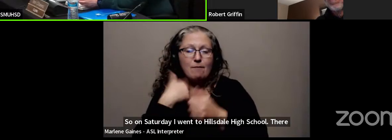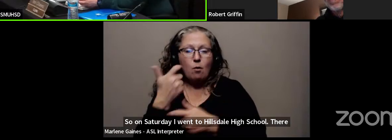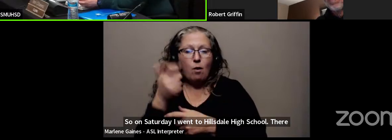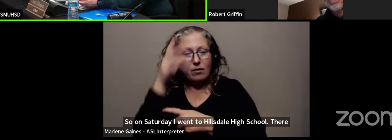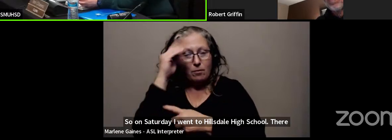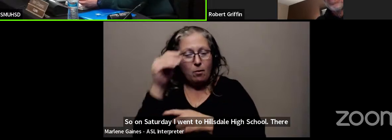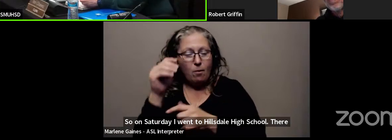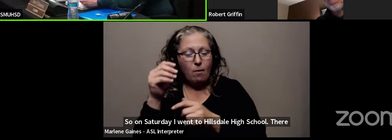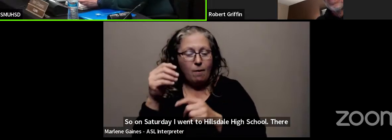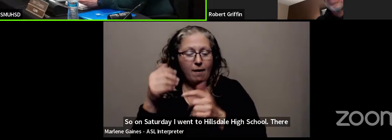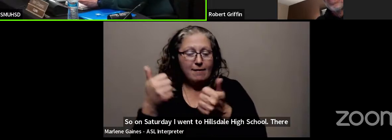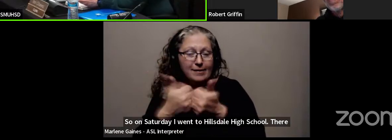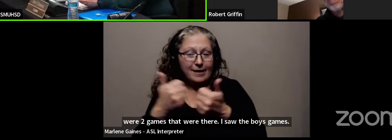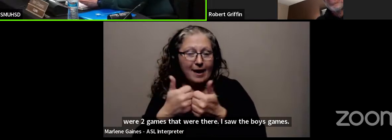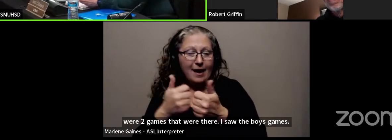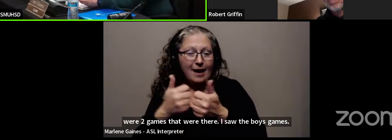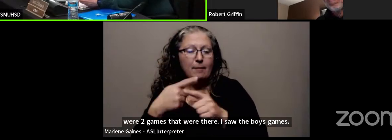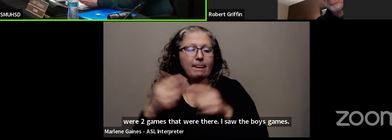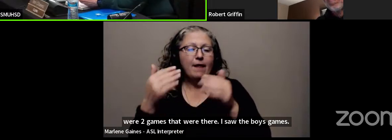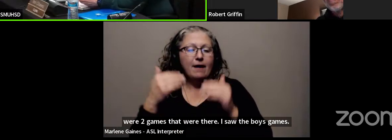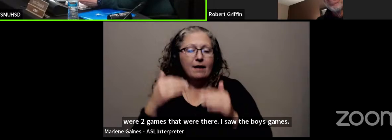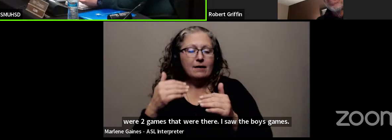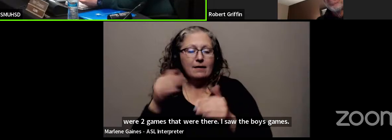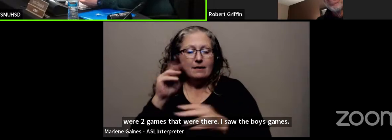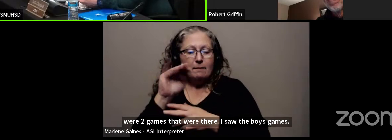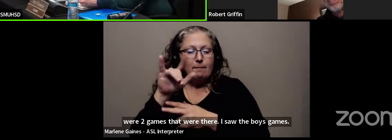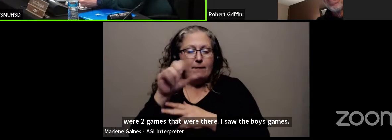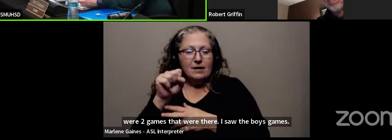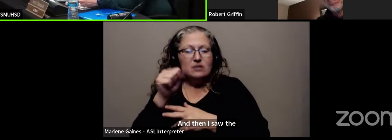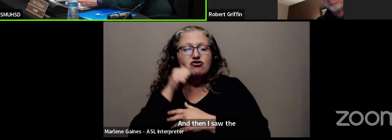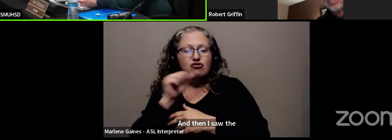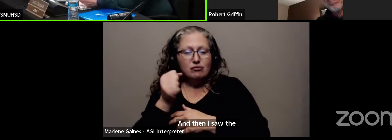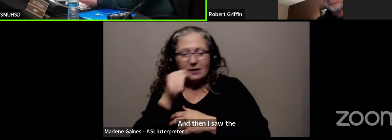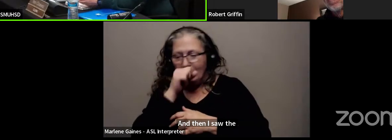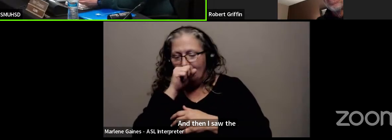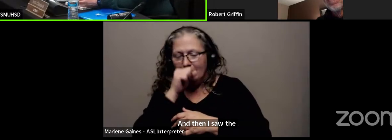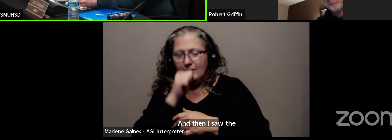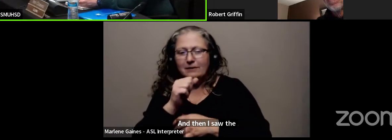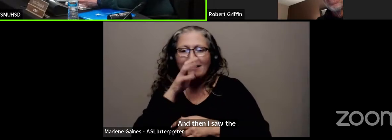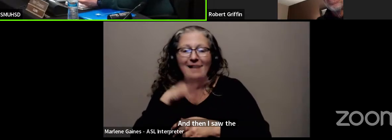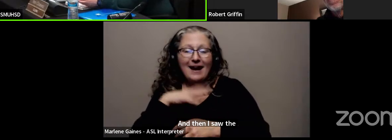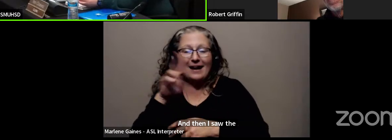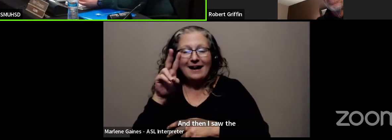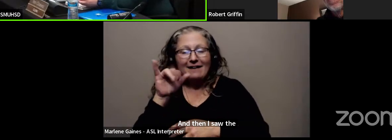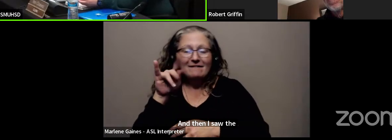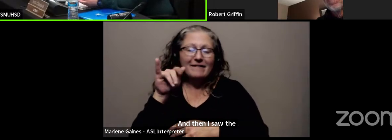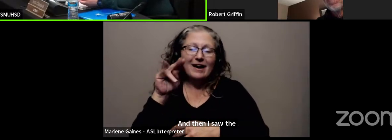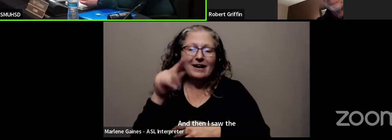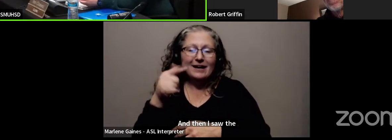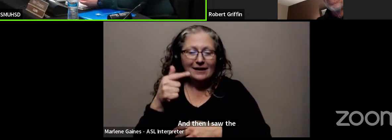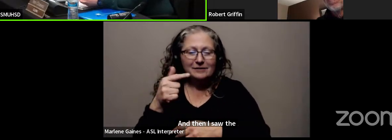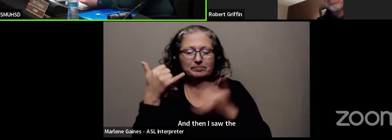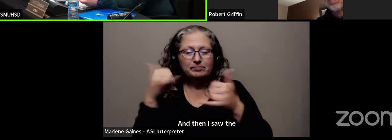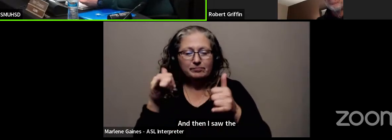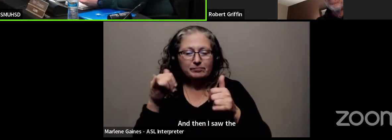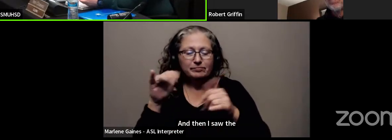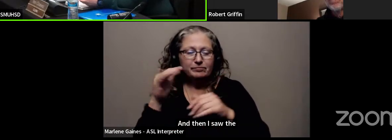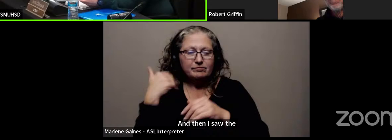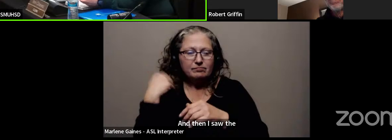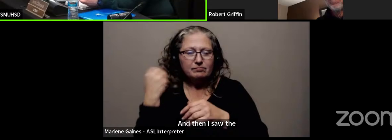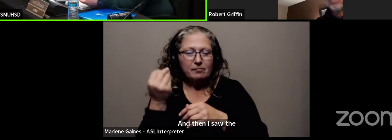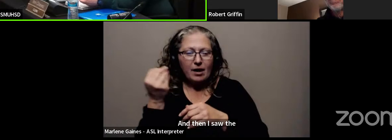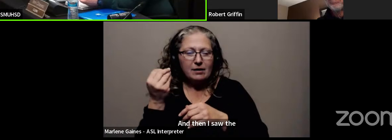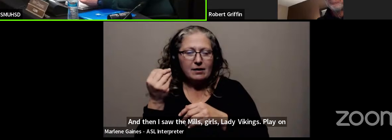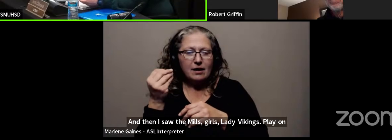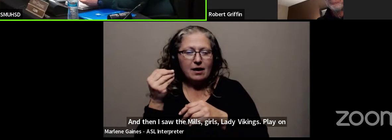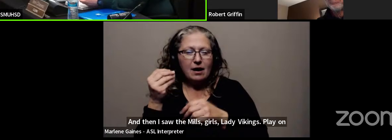games. And then I saw the Mills girls, Lady Vikings, play on Monday at Mills